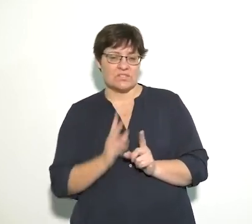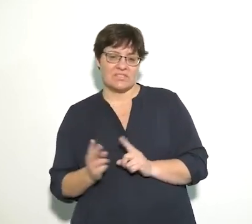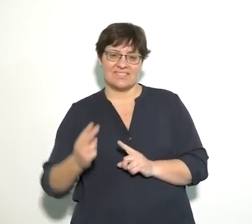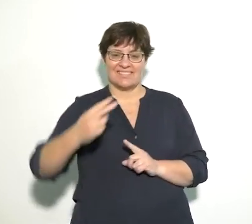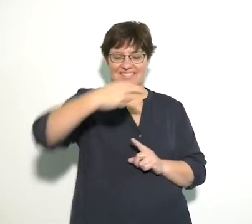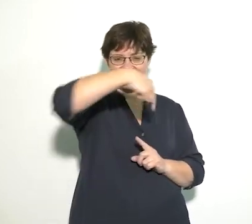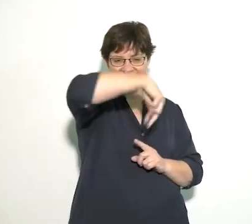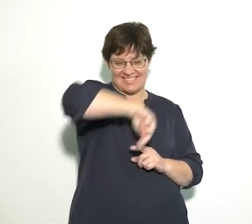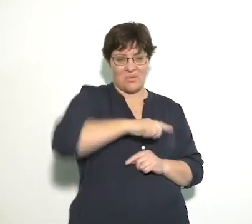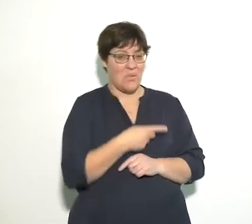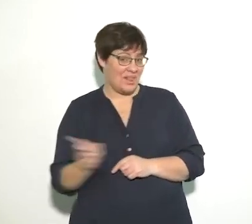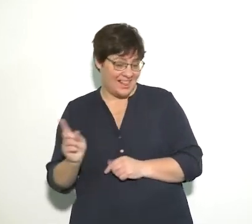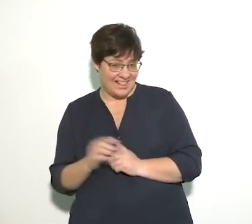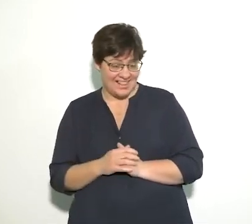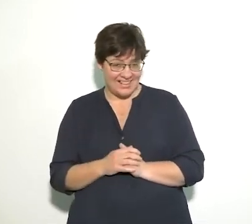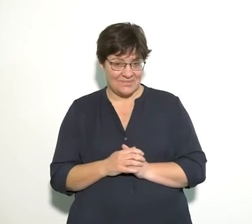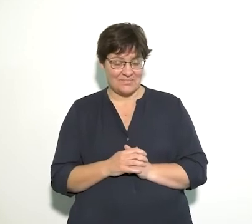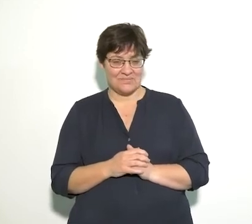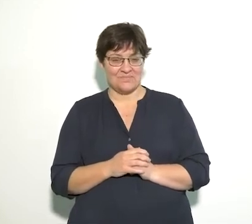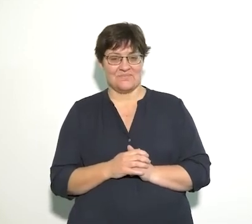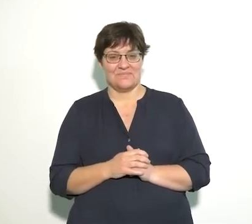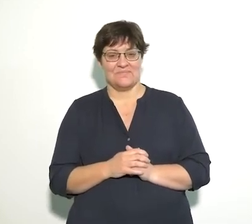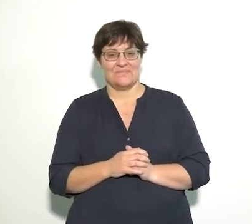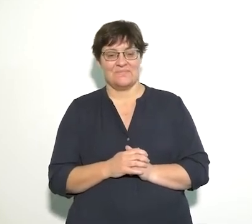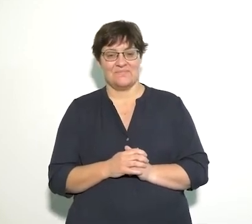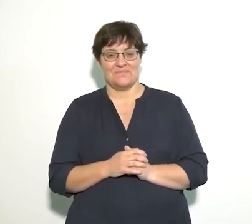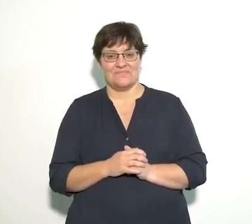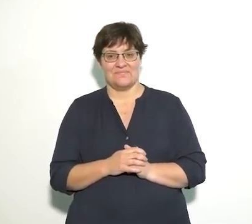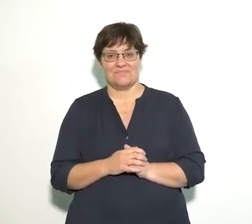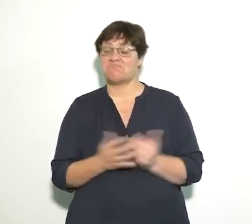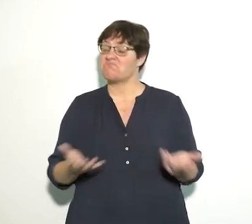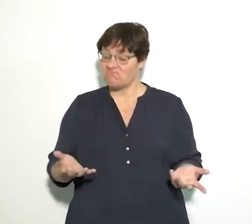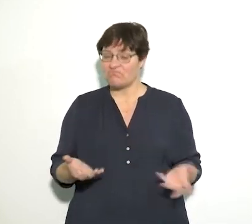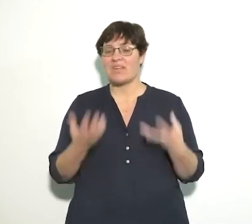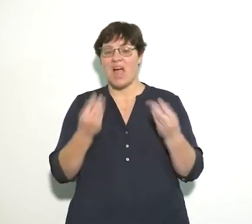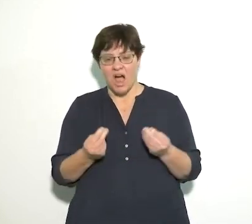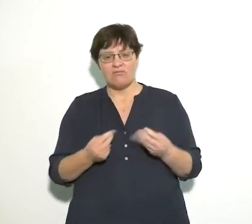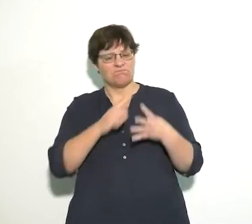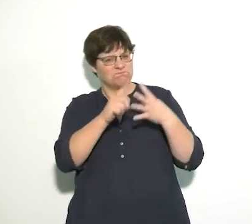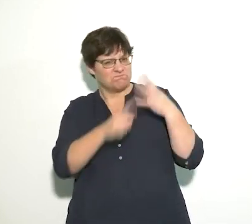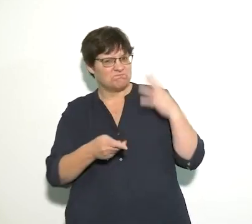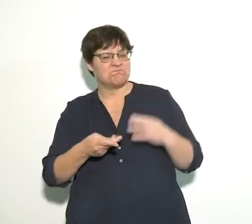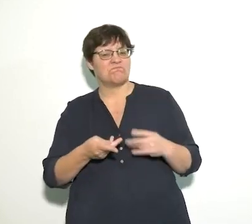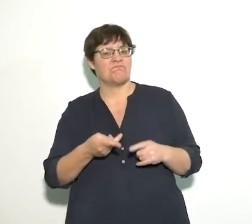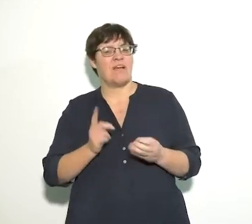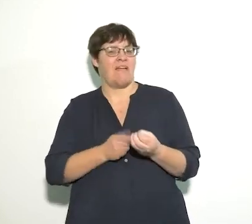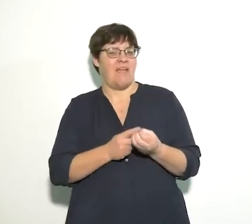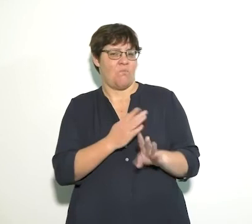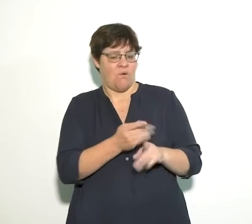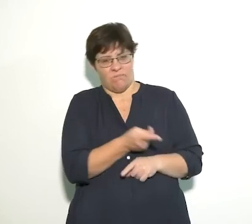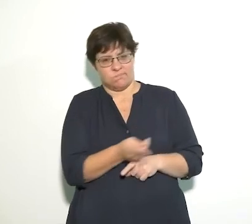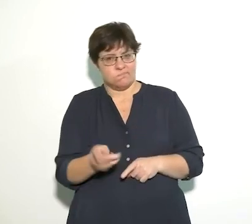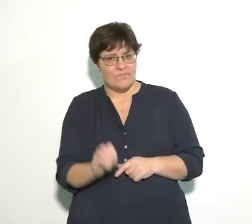pair of scissors, you are going to cut your eggs out so that you have lots of eggs to work from.